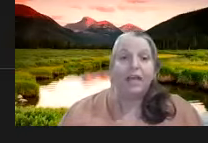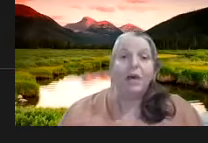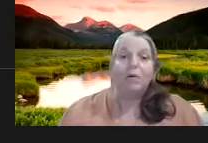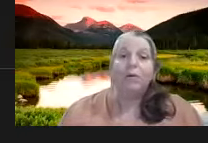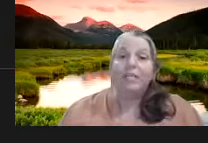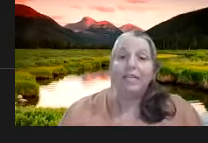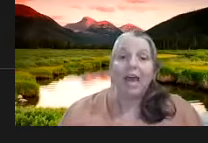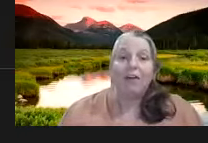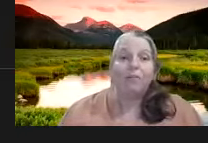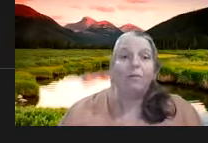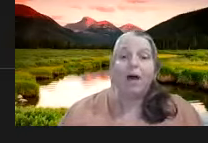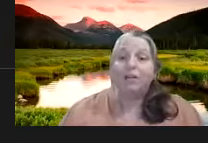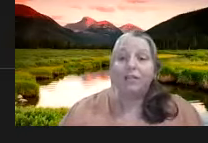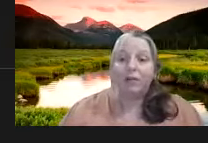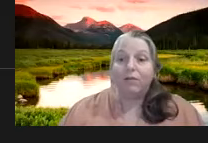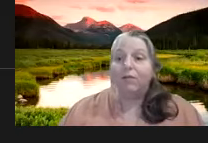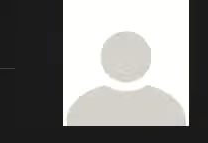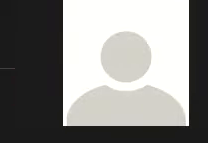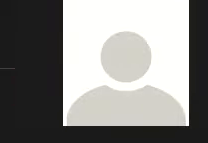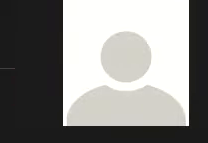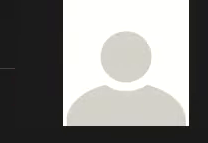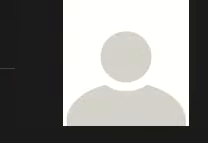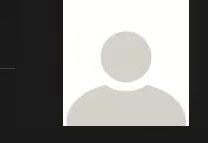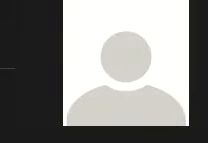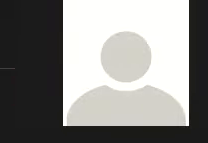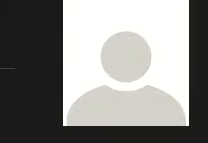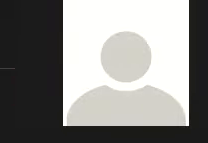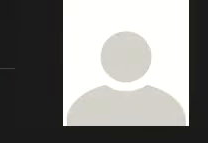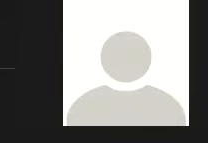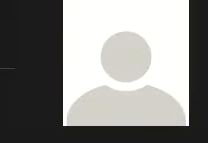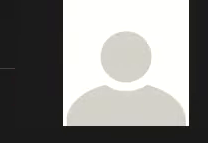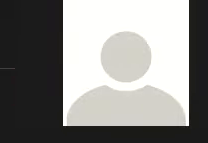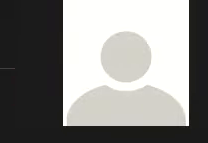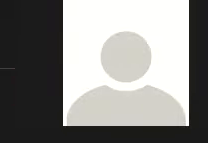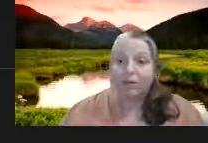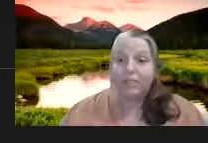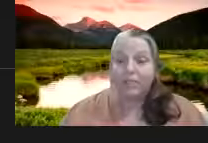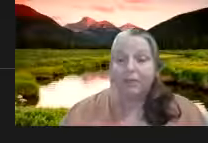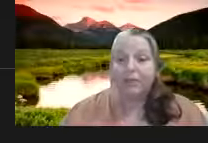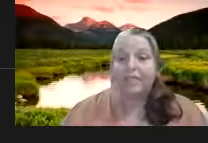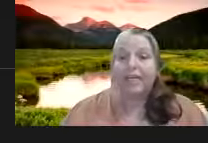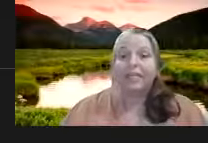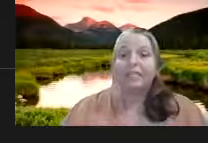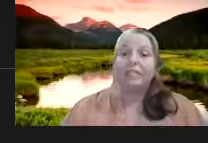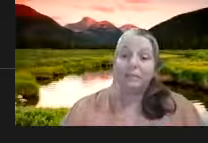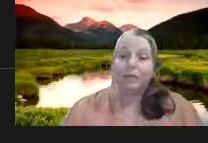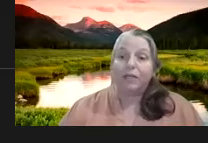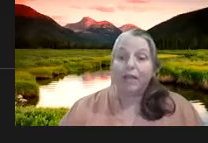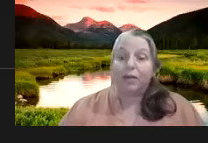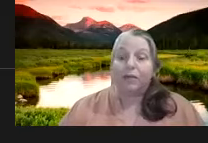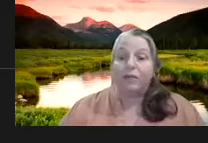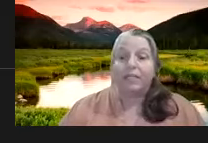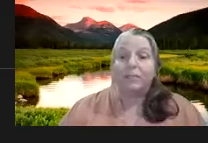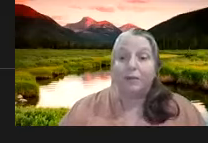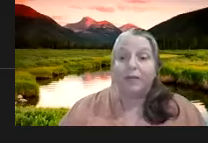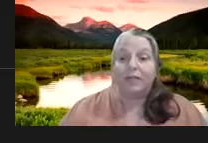disabilities. But we did have a preponderance, over 50% of our respondents were people living with disabilities and